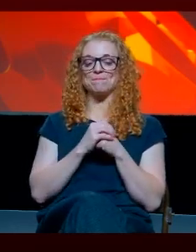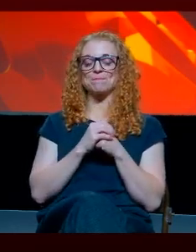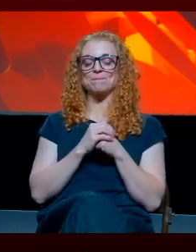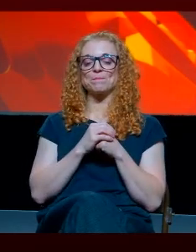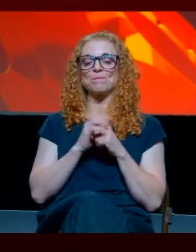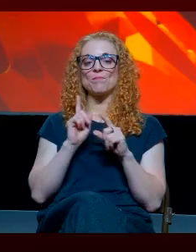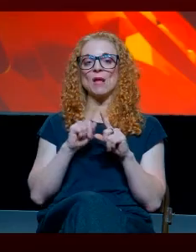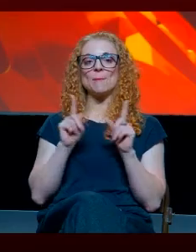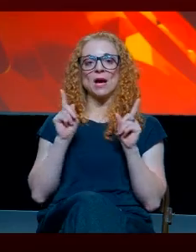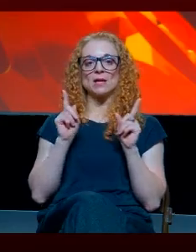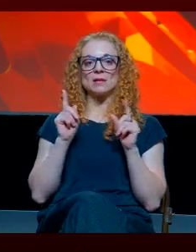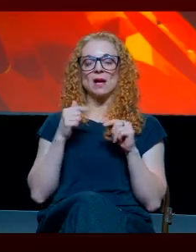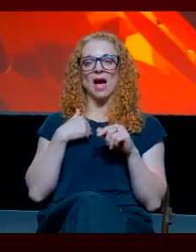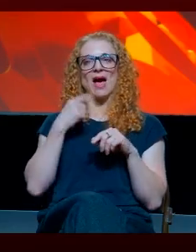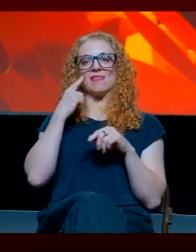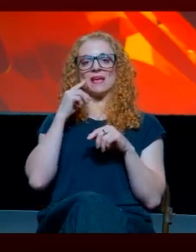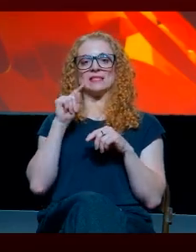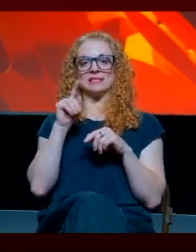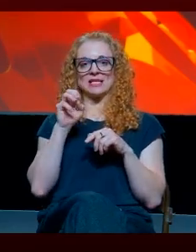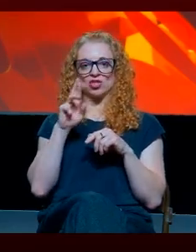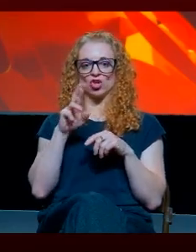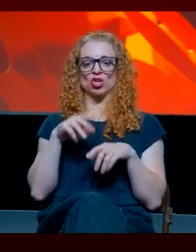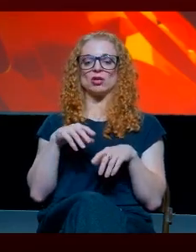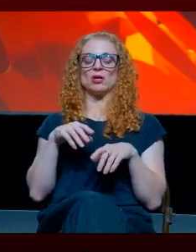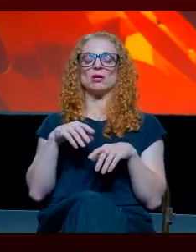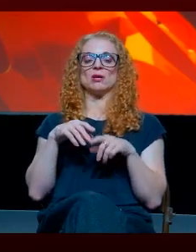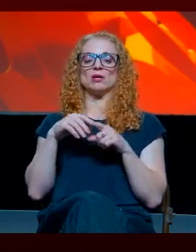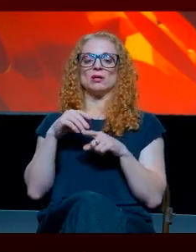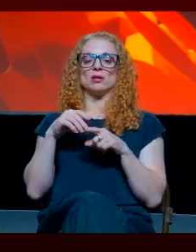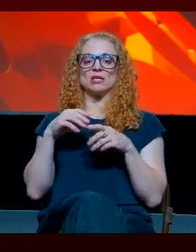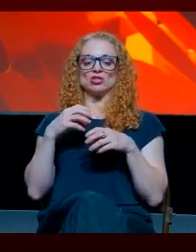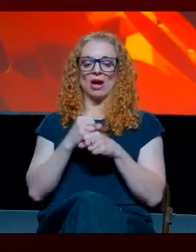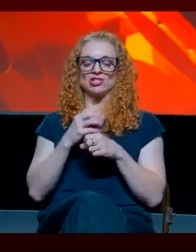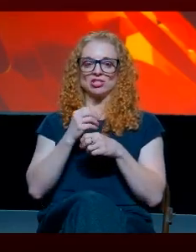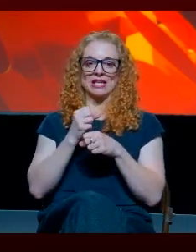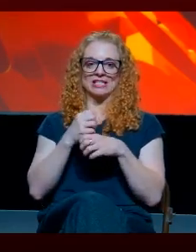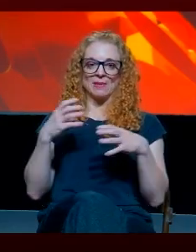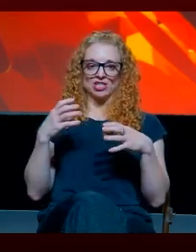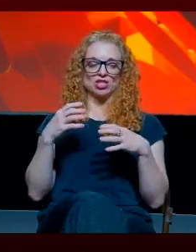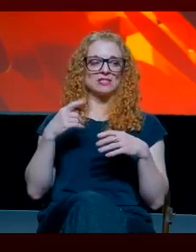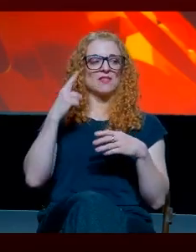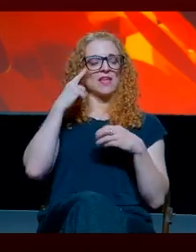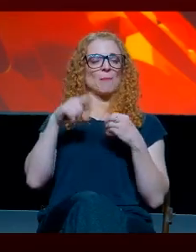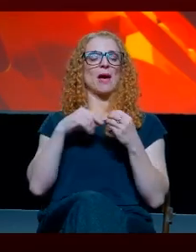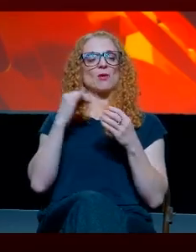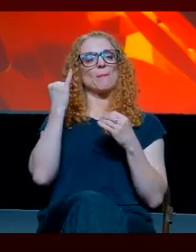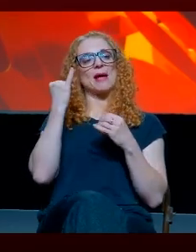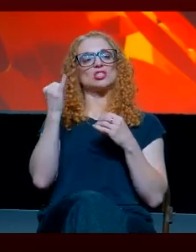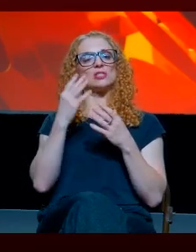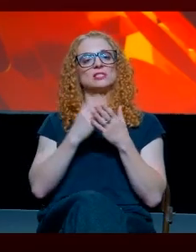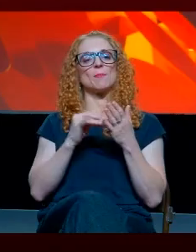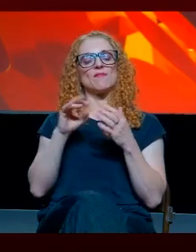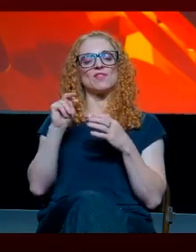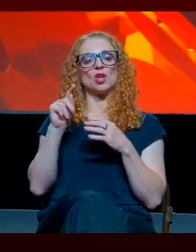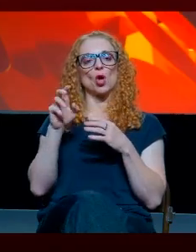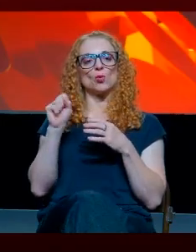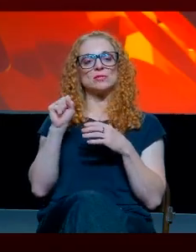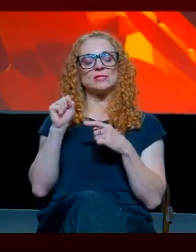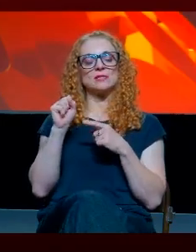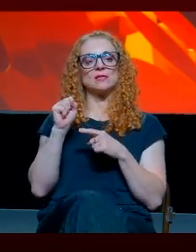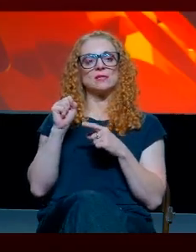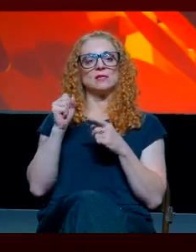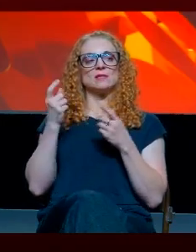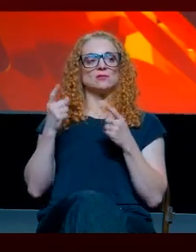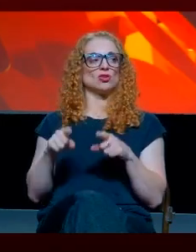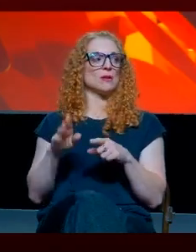but I think tensor contractions and tensor expansions, imagine that even some of the nodes turn out